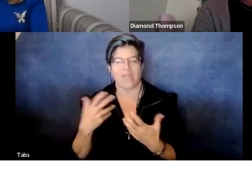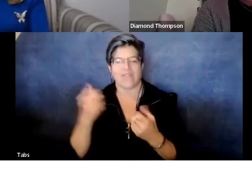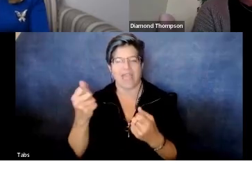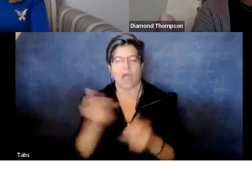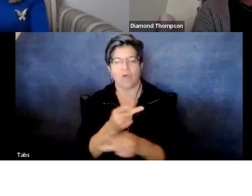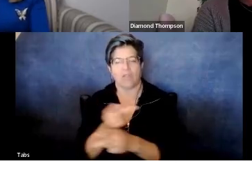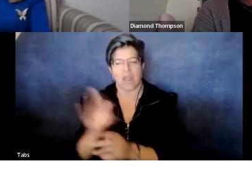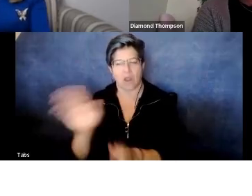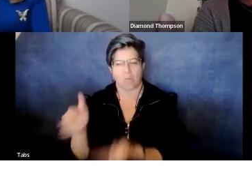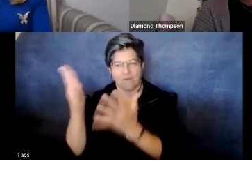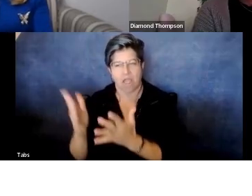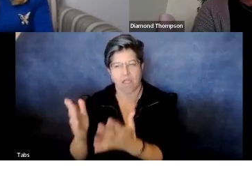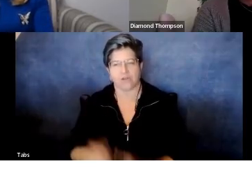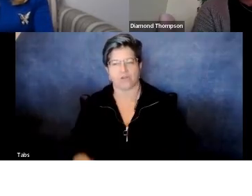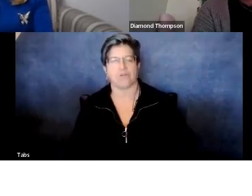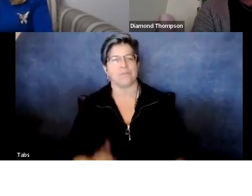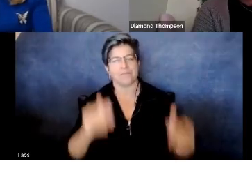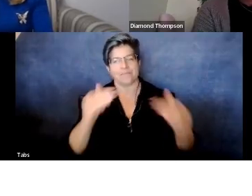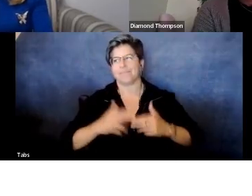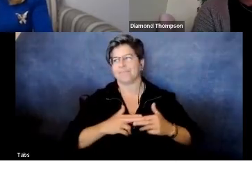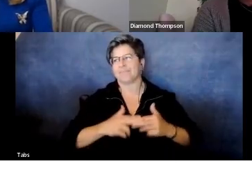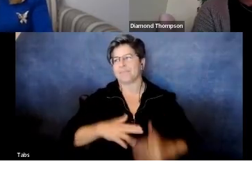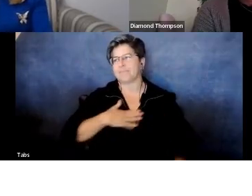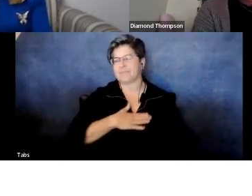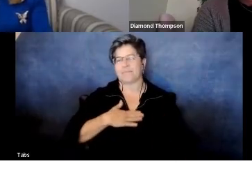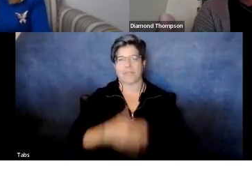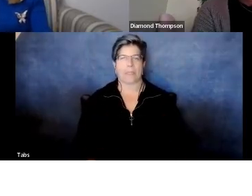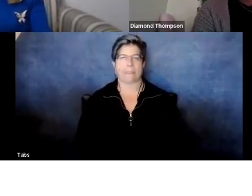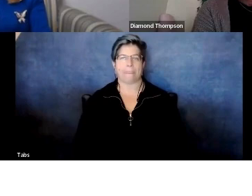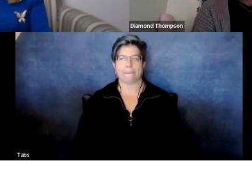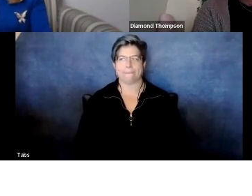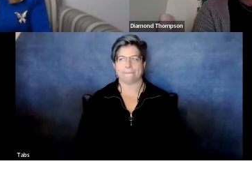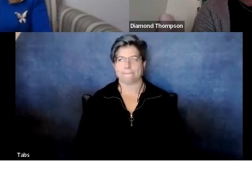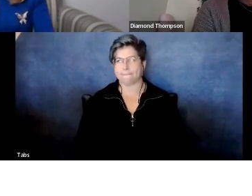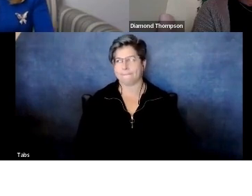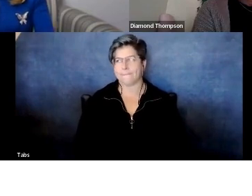providers. Next slide, please.